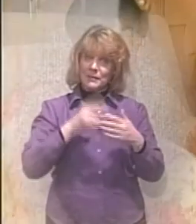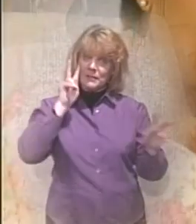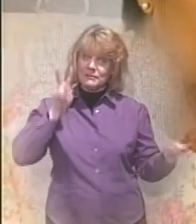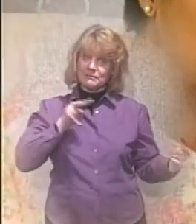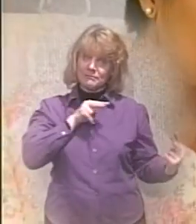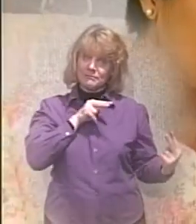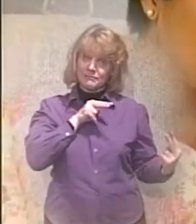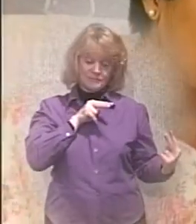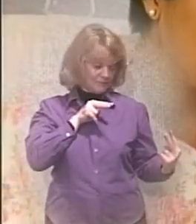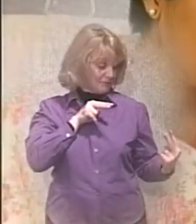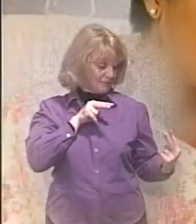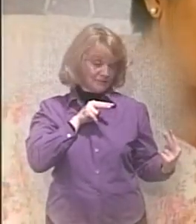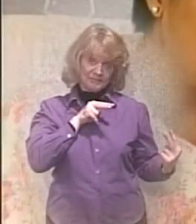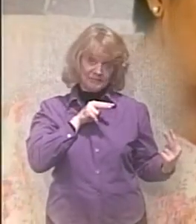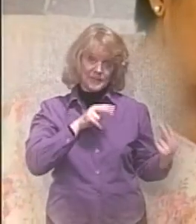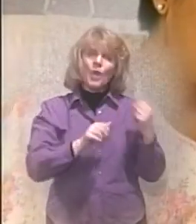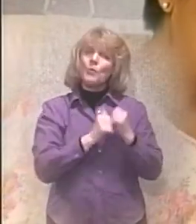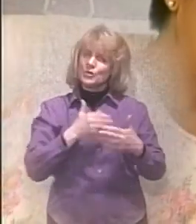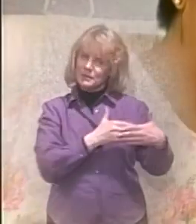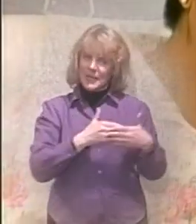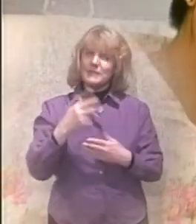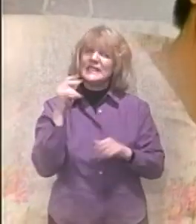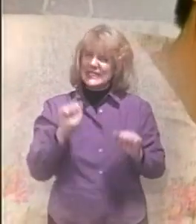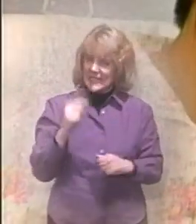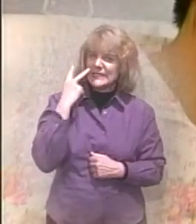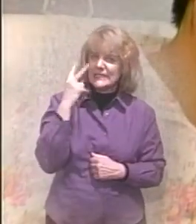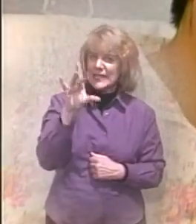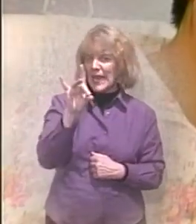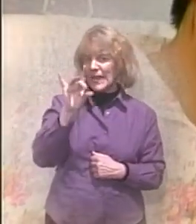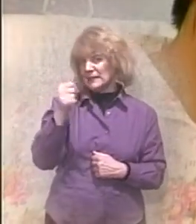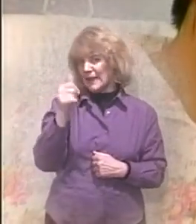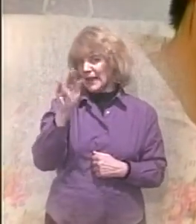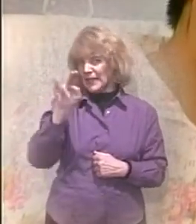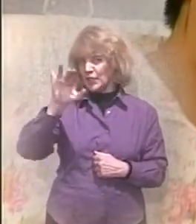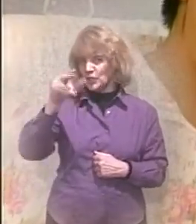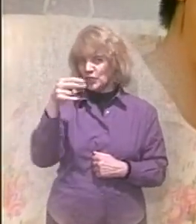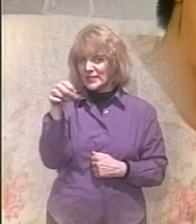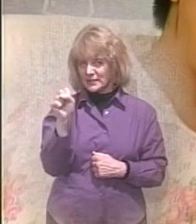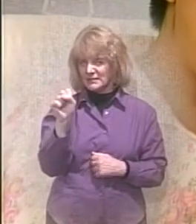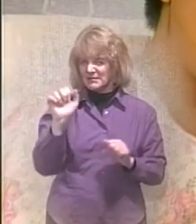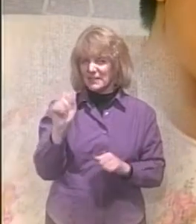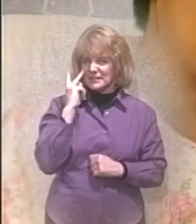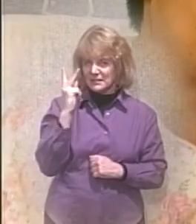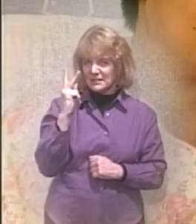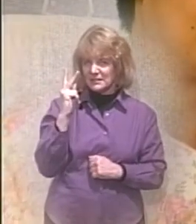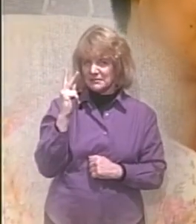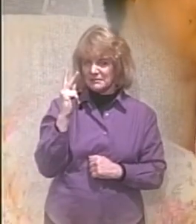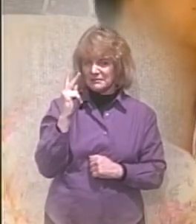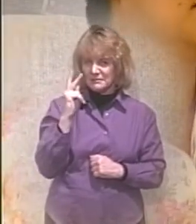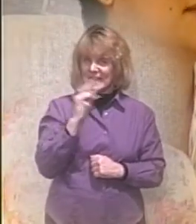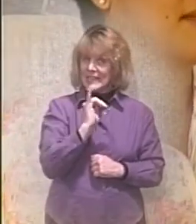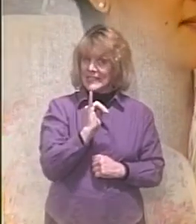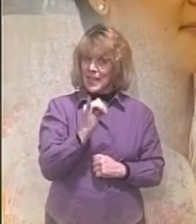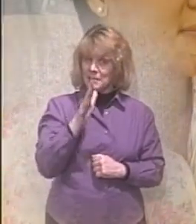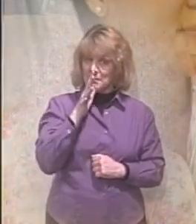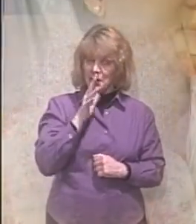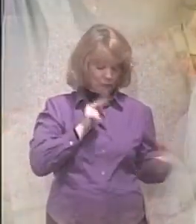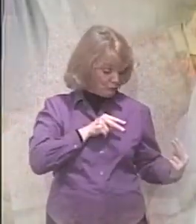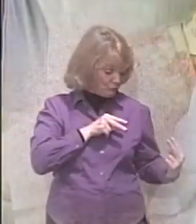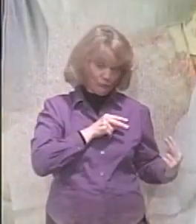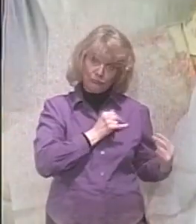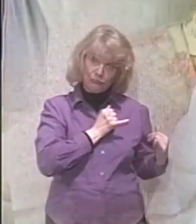vision sees best at a distance of 8 to 10 inches, the same distance from which your baby looks at your face when being held for a